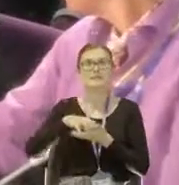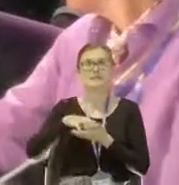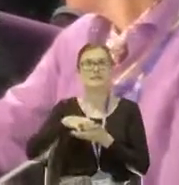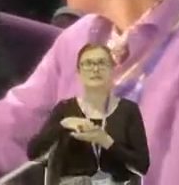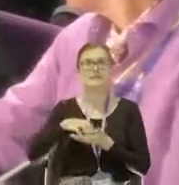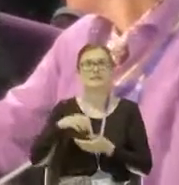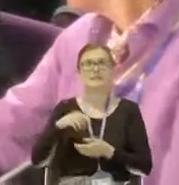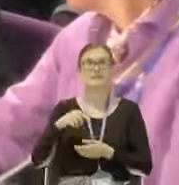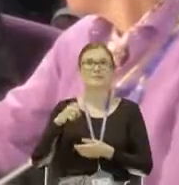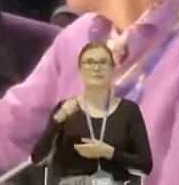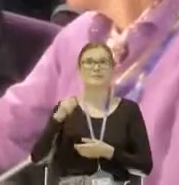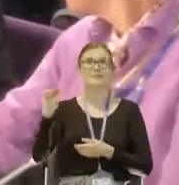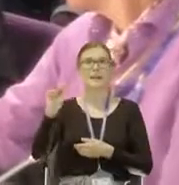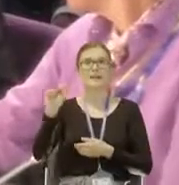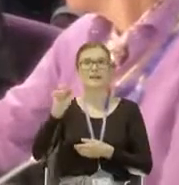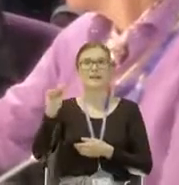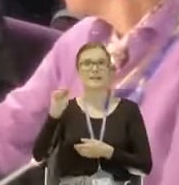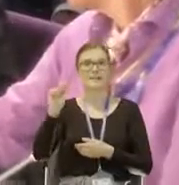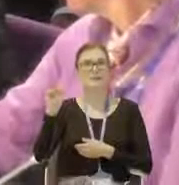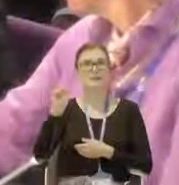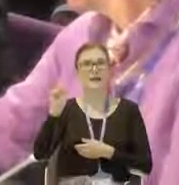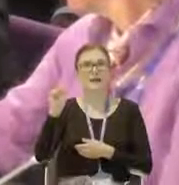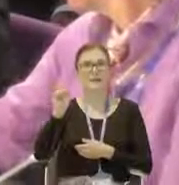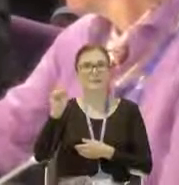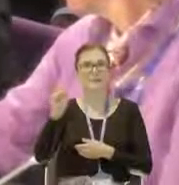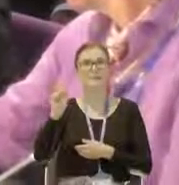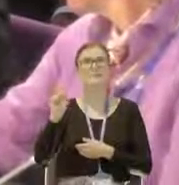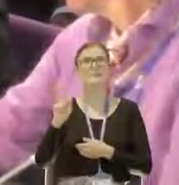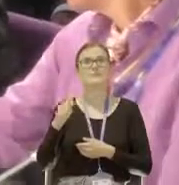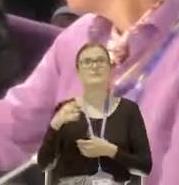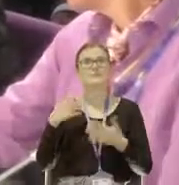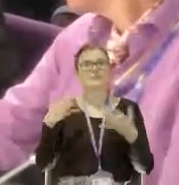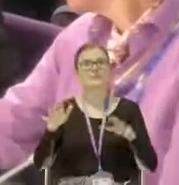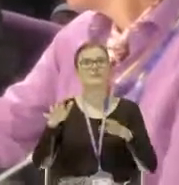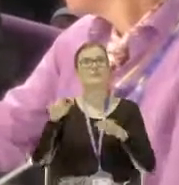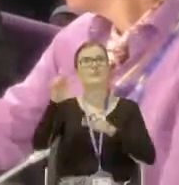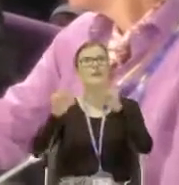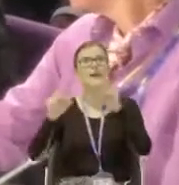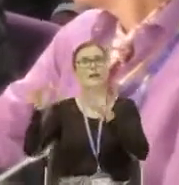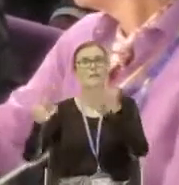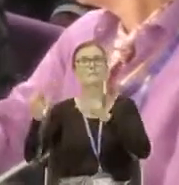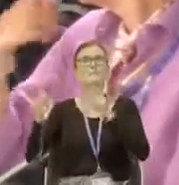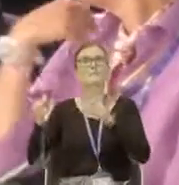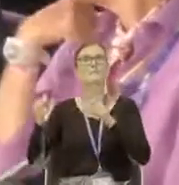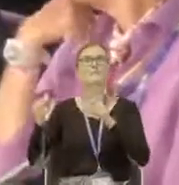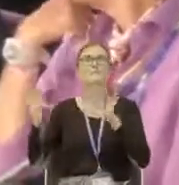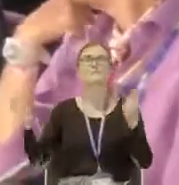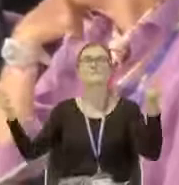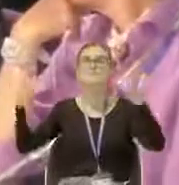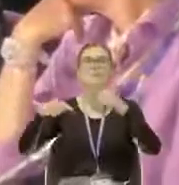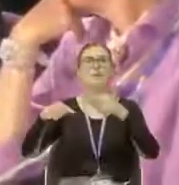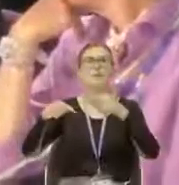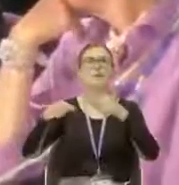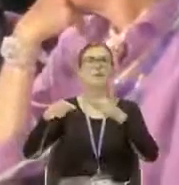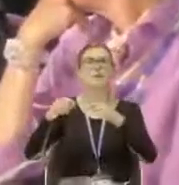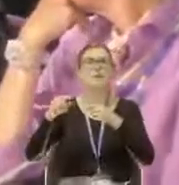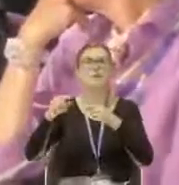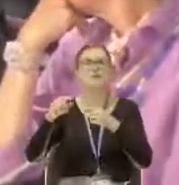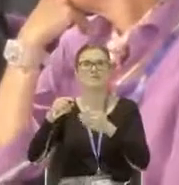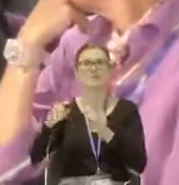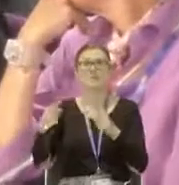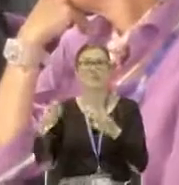12,000 IDPs were displaced to provincial center of the Nili. The city has very limited